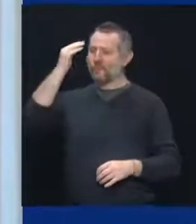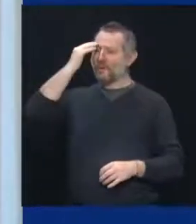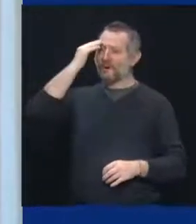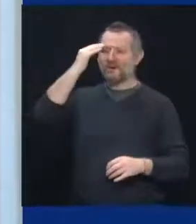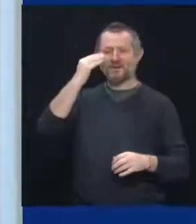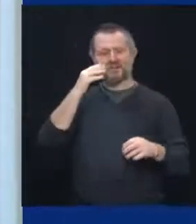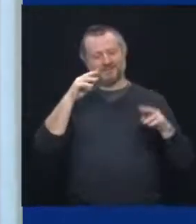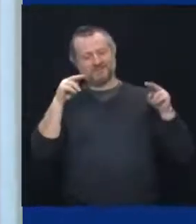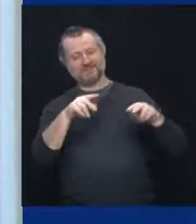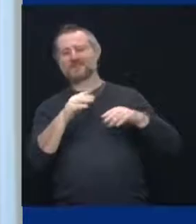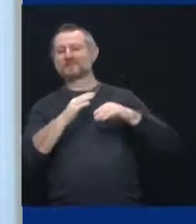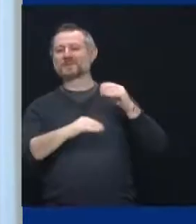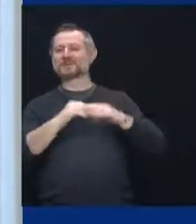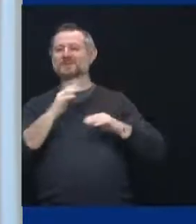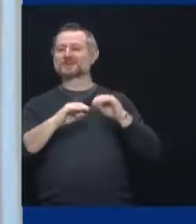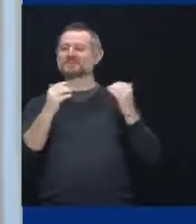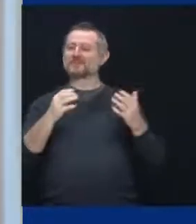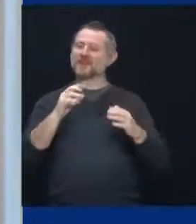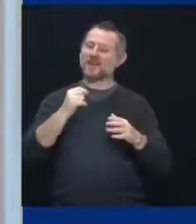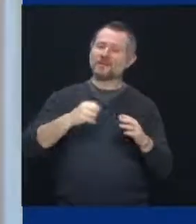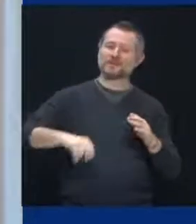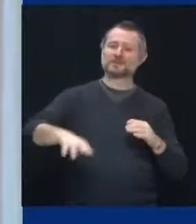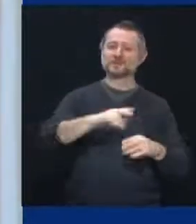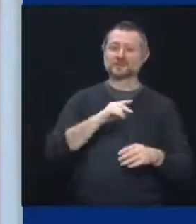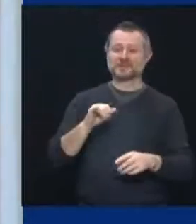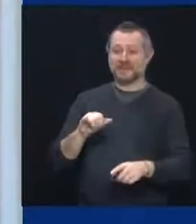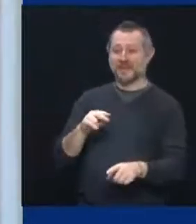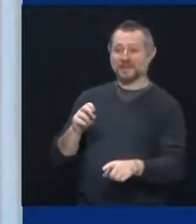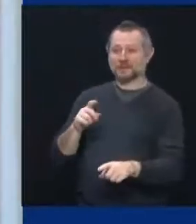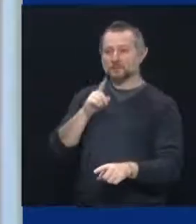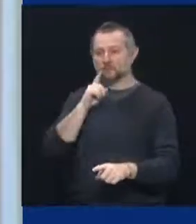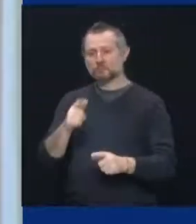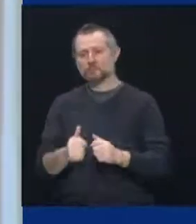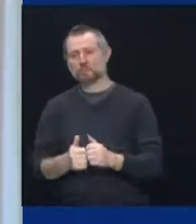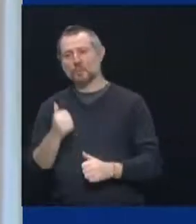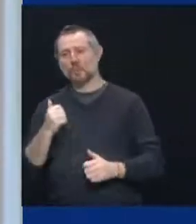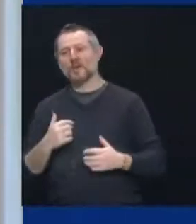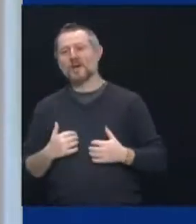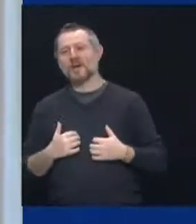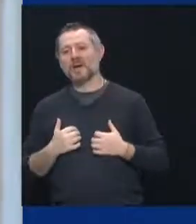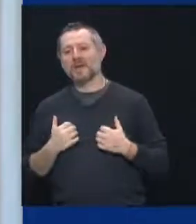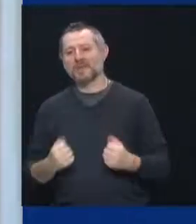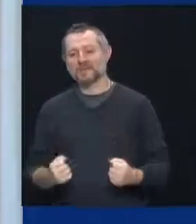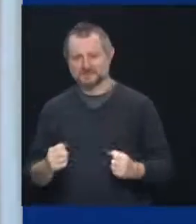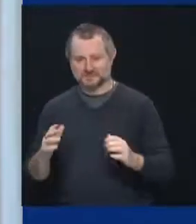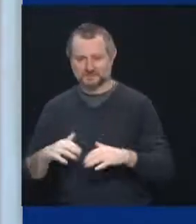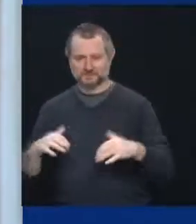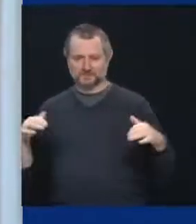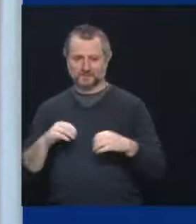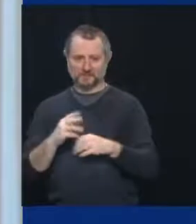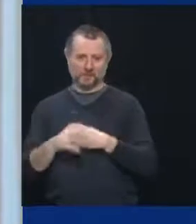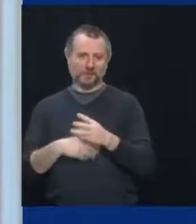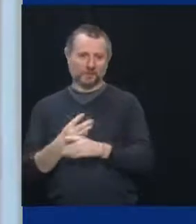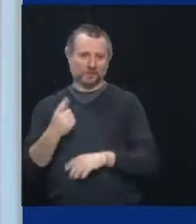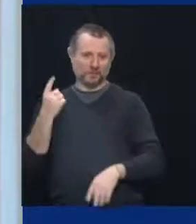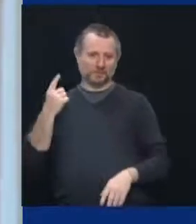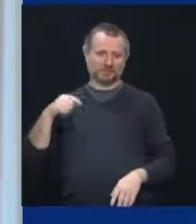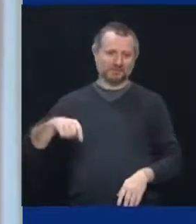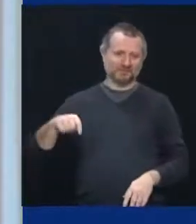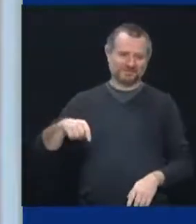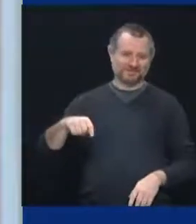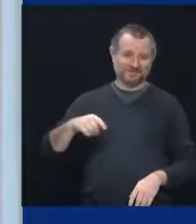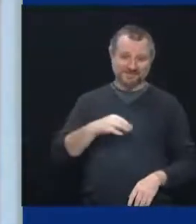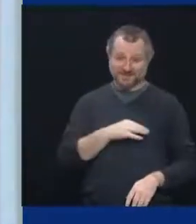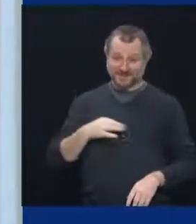most healthy, safest stadium in the world. We've done everything we possibly can. Our staff has just been tremendous, led by